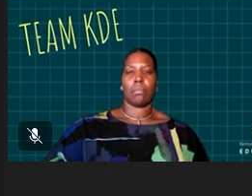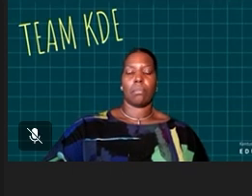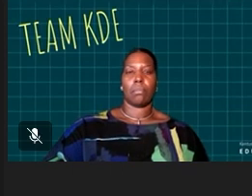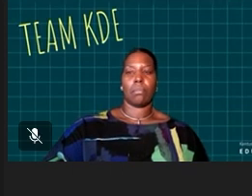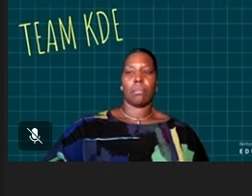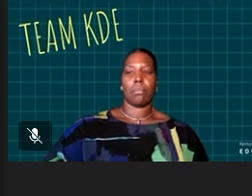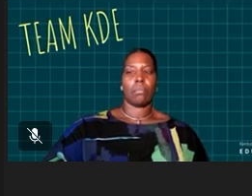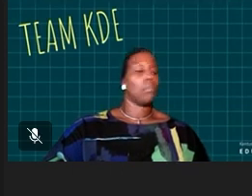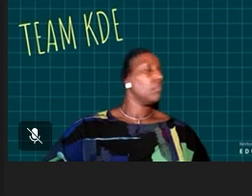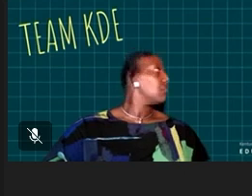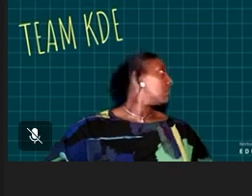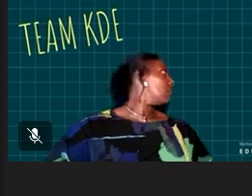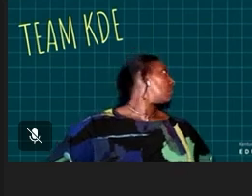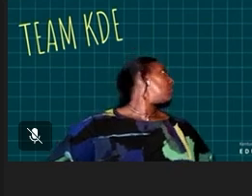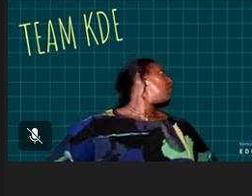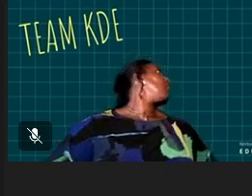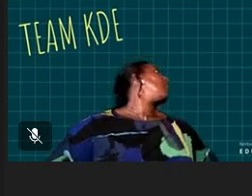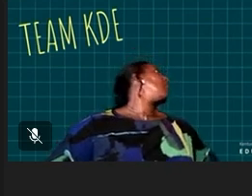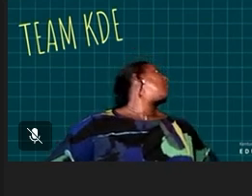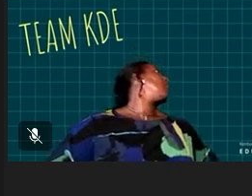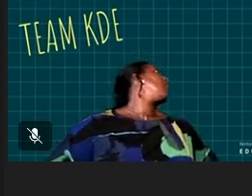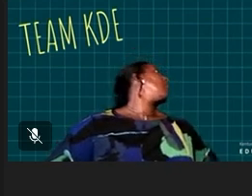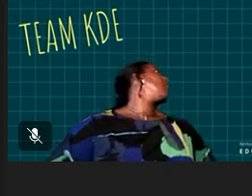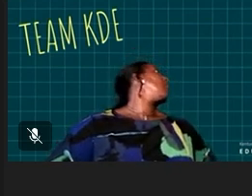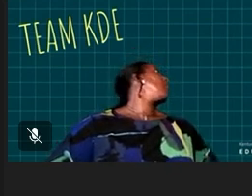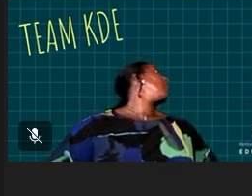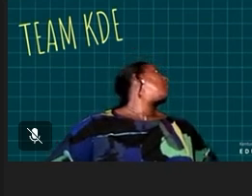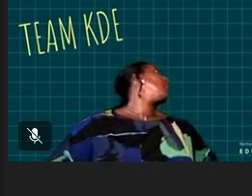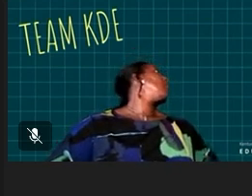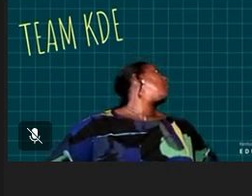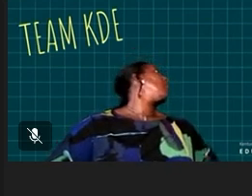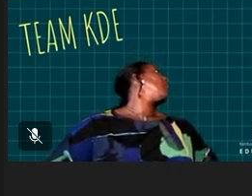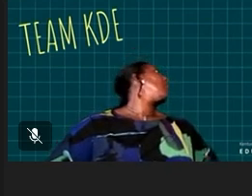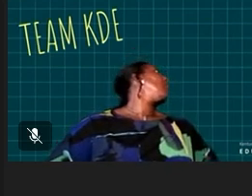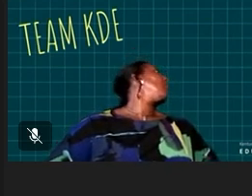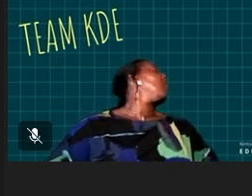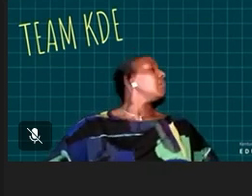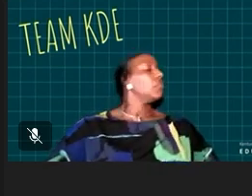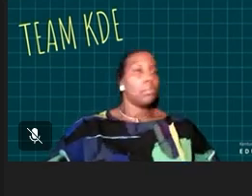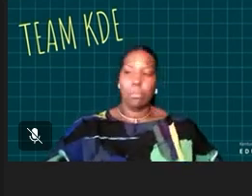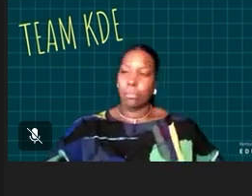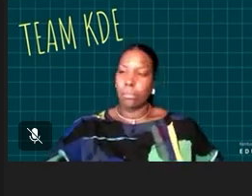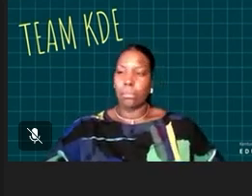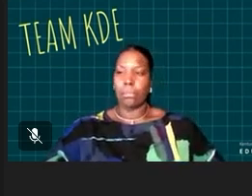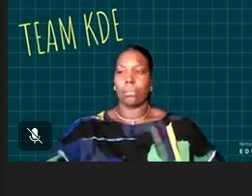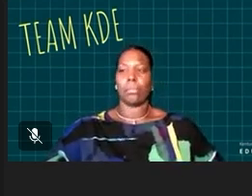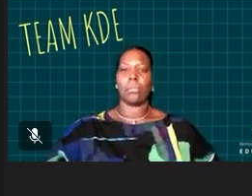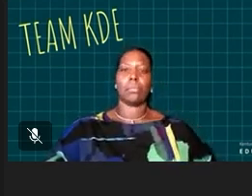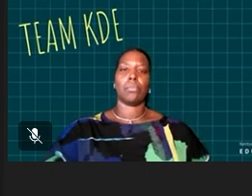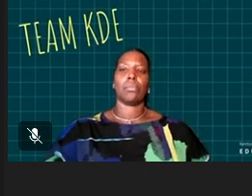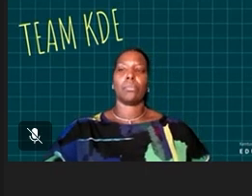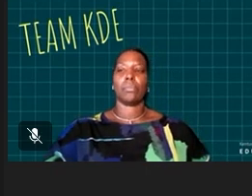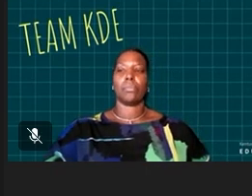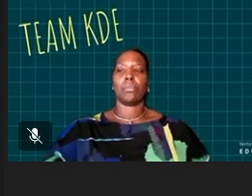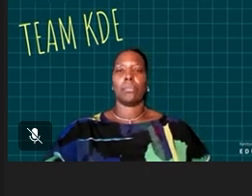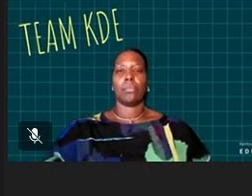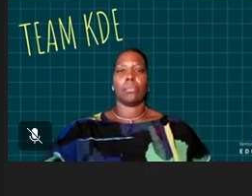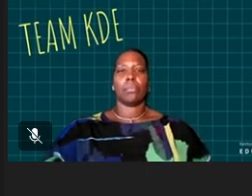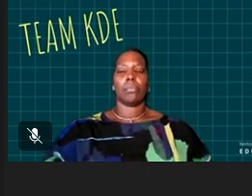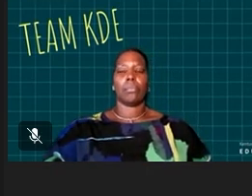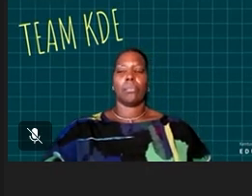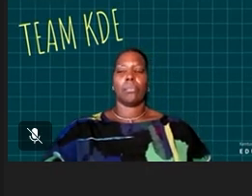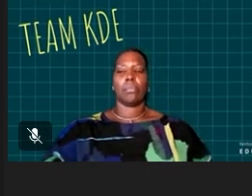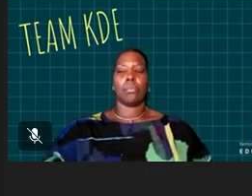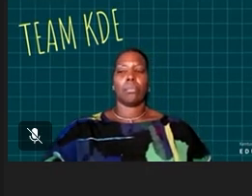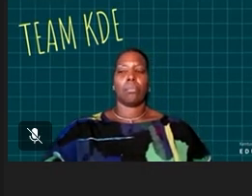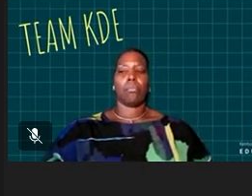in this case, this funding request is going to be denied. Self-provision networks must be owned by eligible schools and